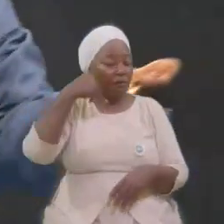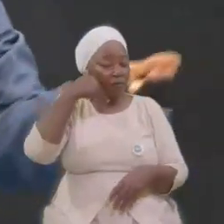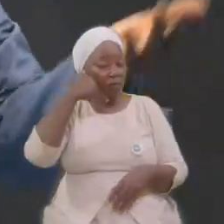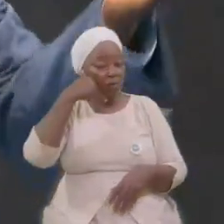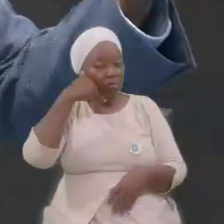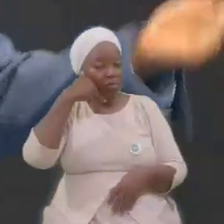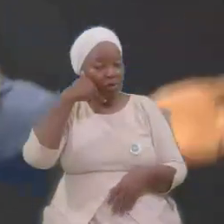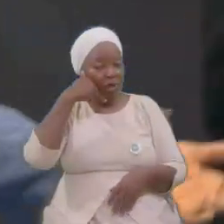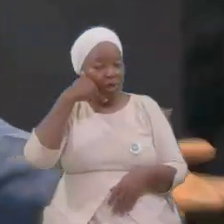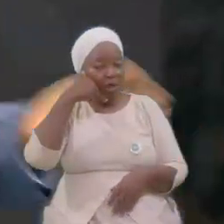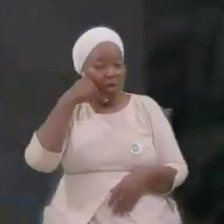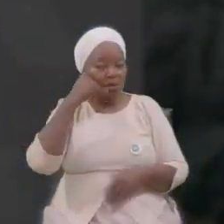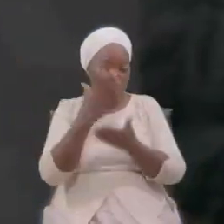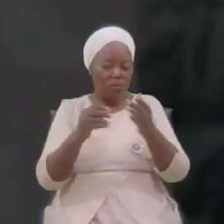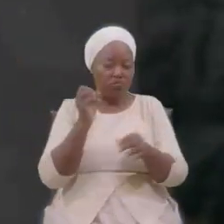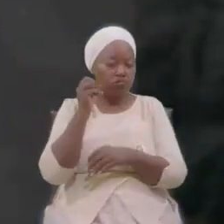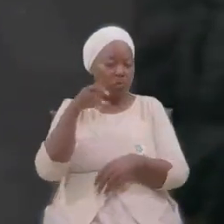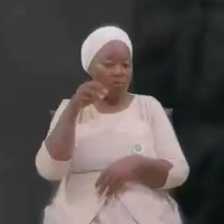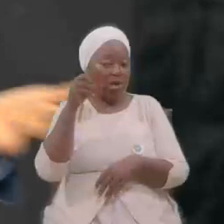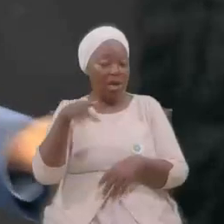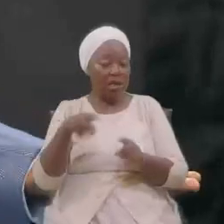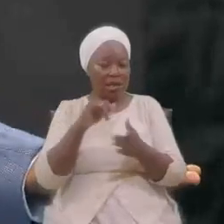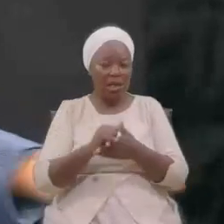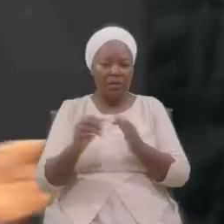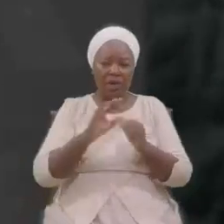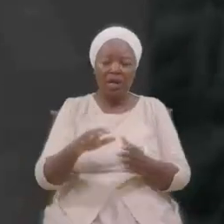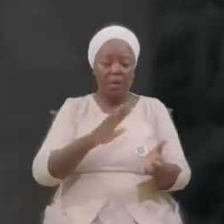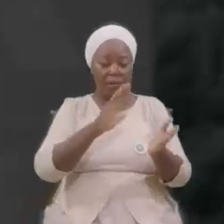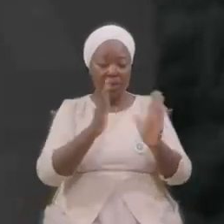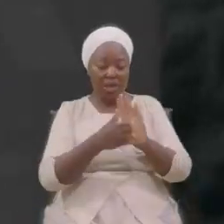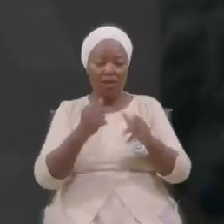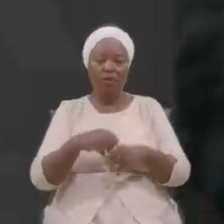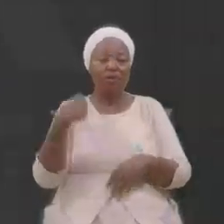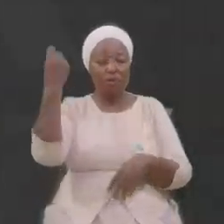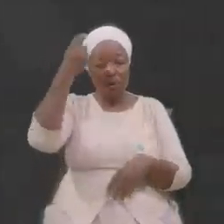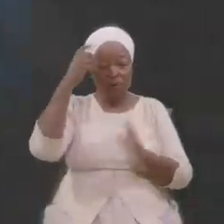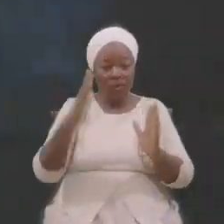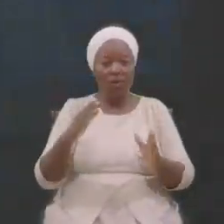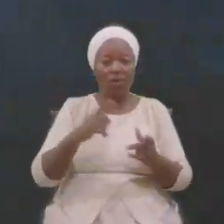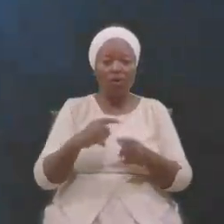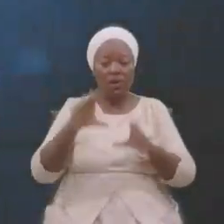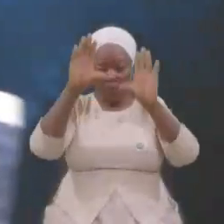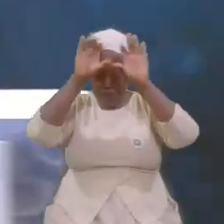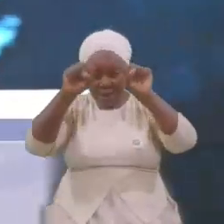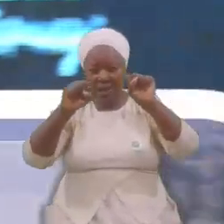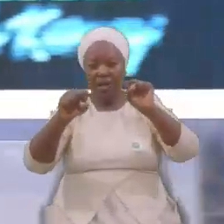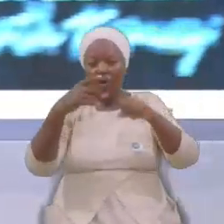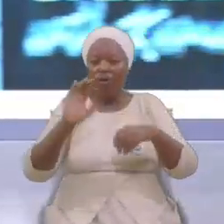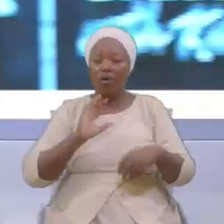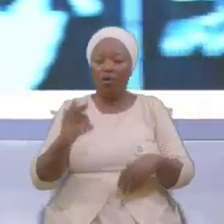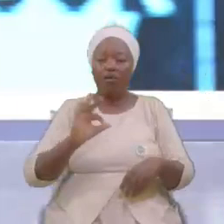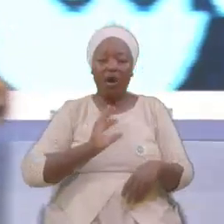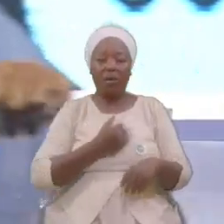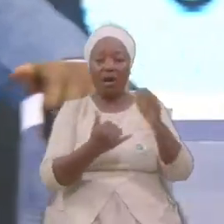were with the president of our country or the governor of our state and is talking to you, will